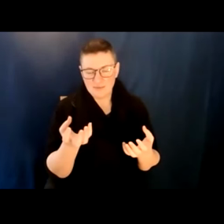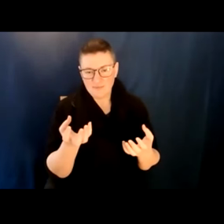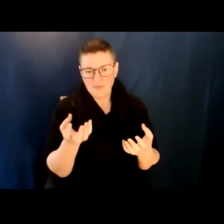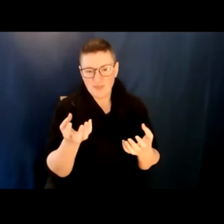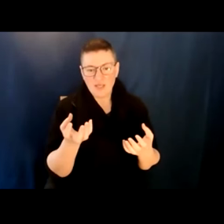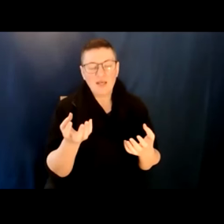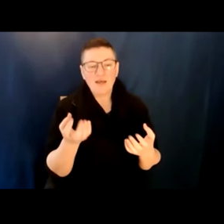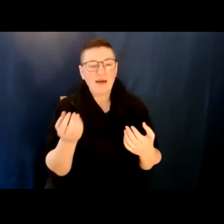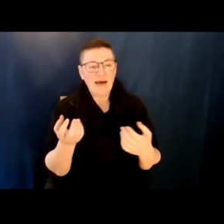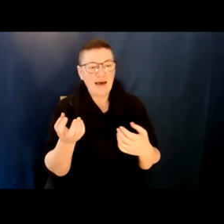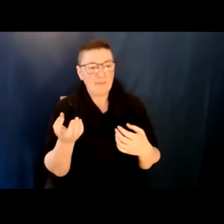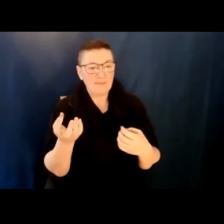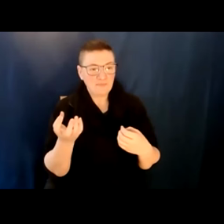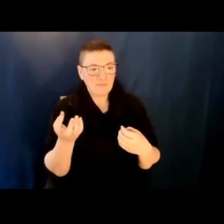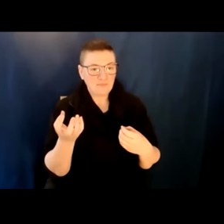object.